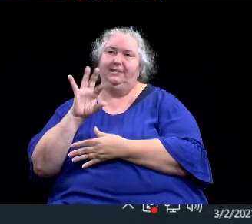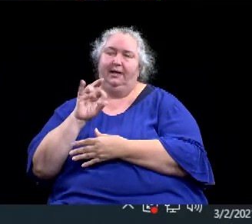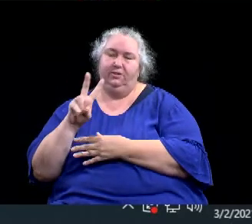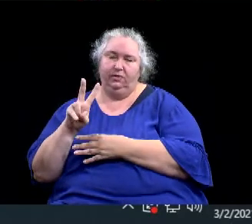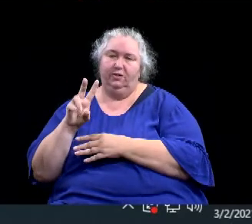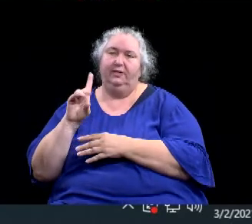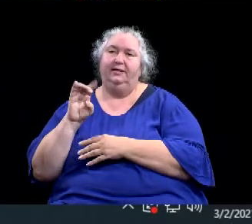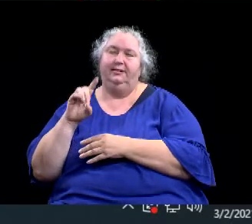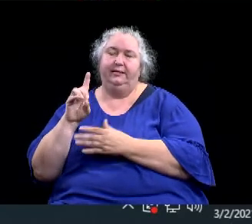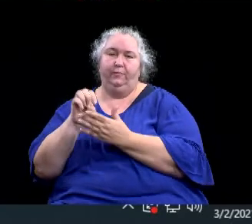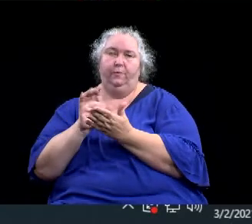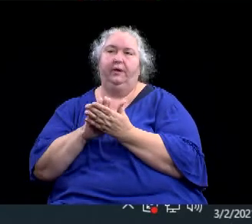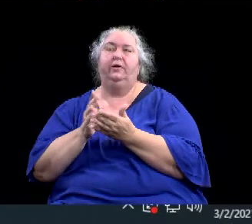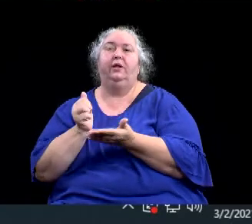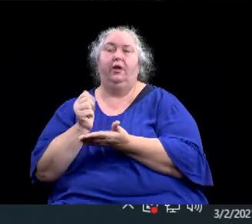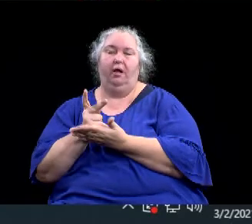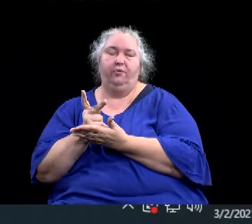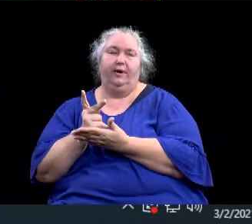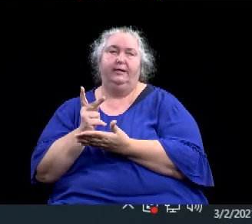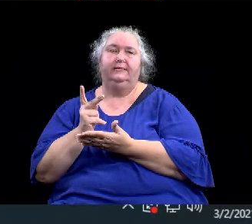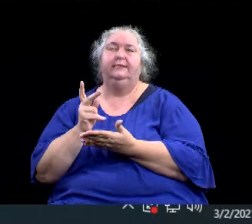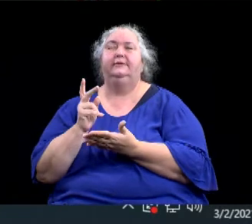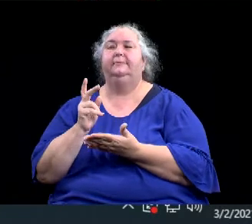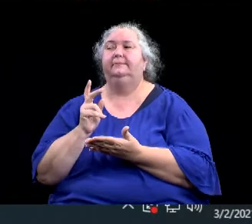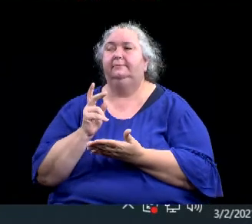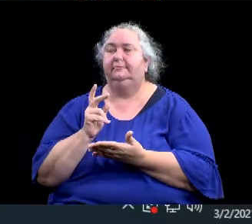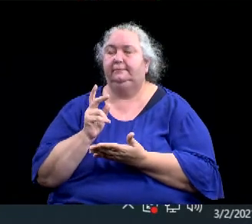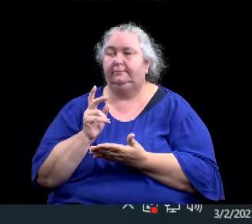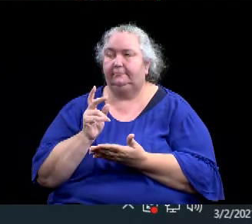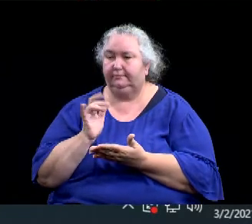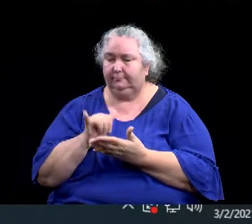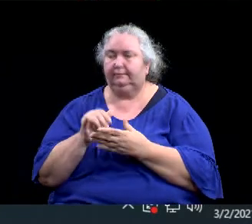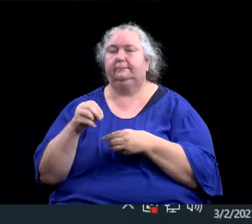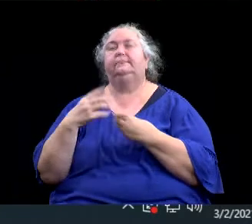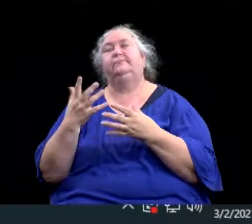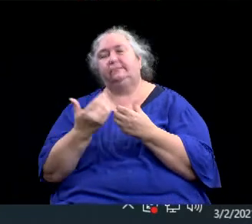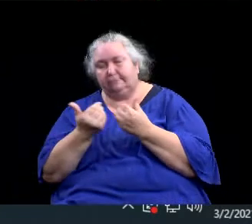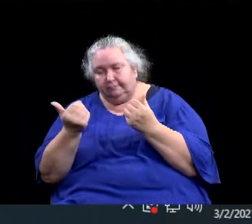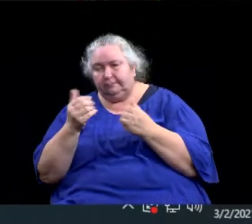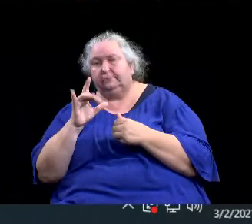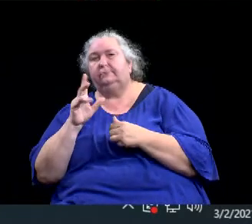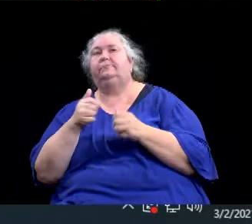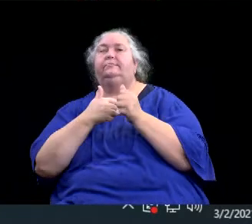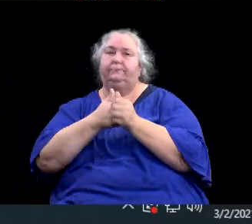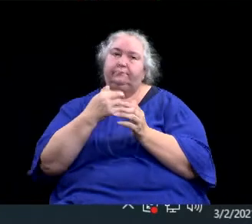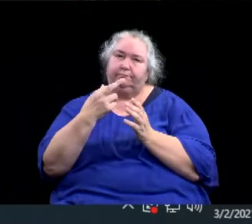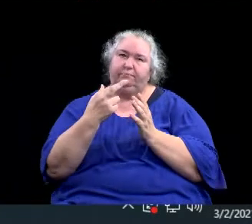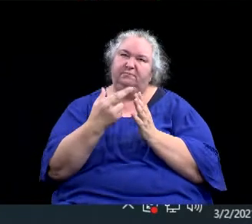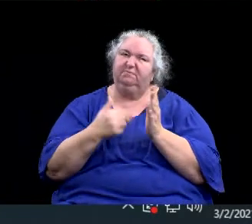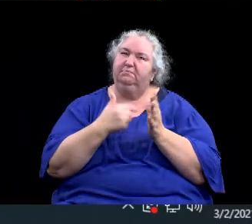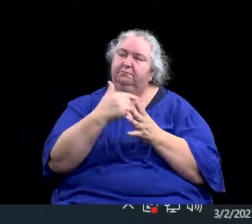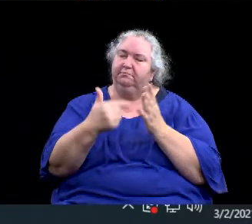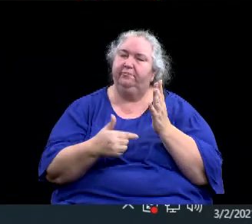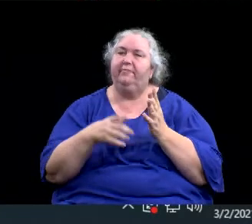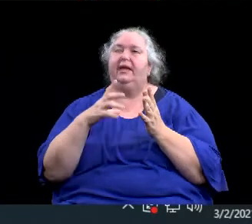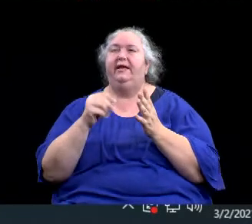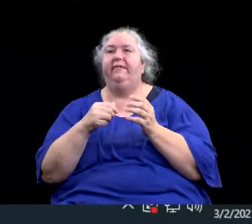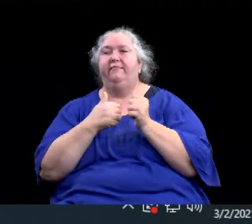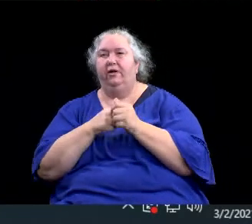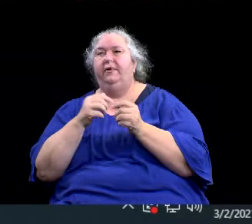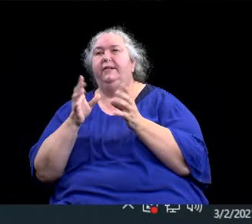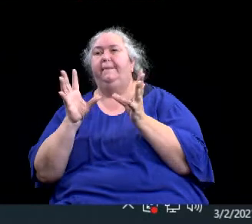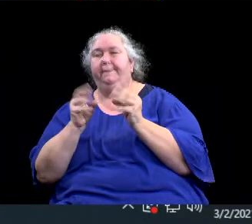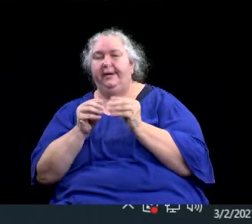quitclaim deeds, providing a severability clause, and finding and determining the meeting at which this ordinance is passed is open to the public as required by law. This ordinance was approved